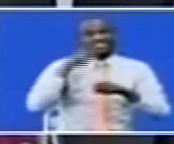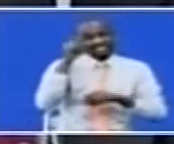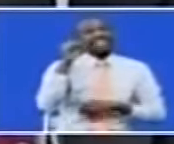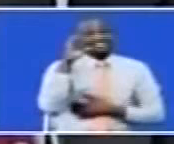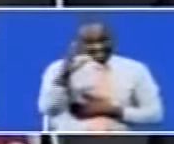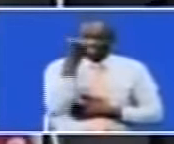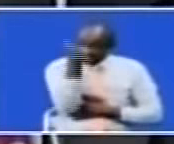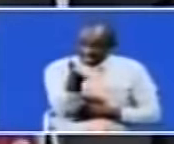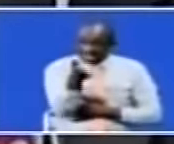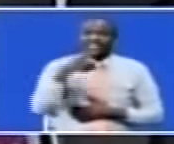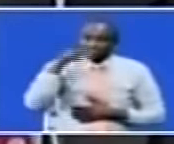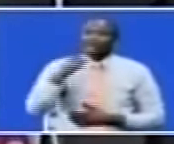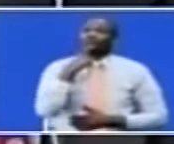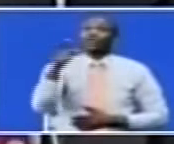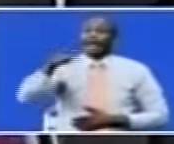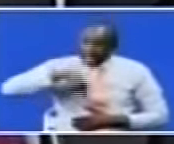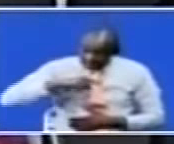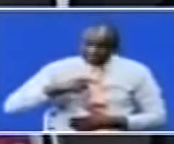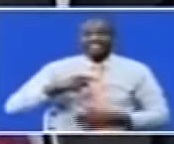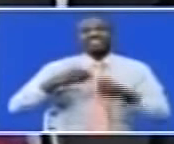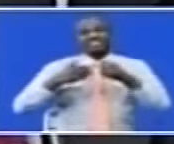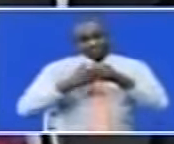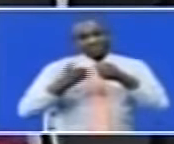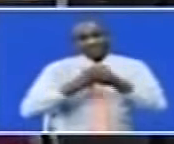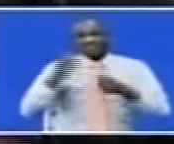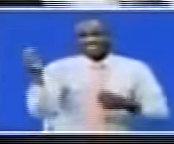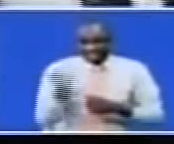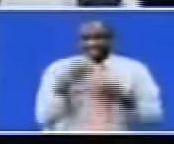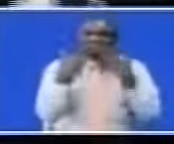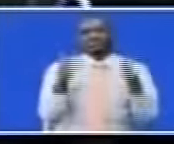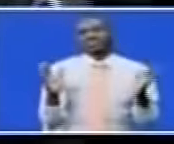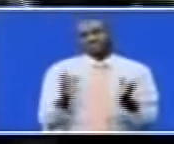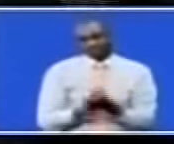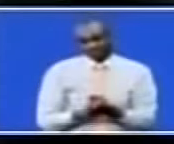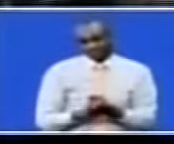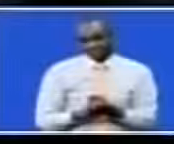Commission to be assured that teachers have been paid their salaries.